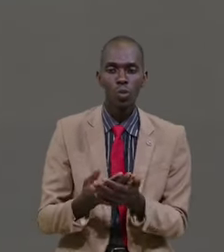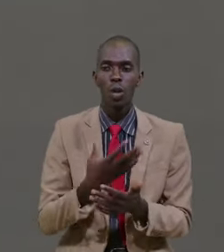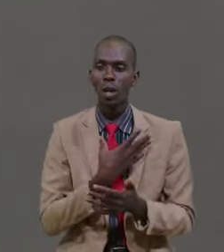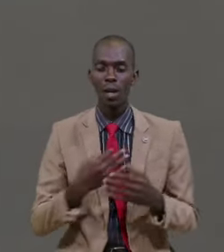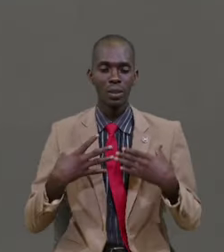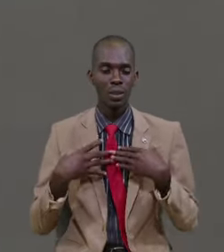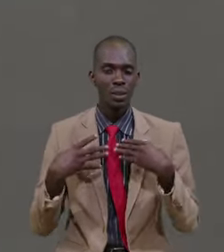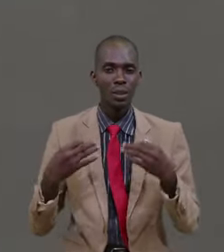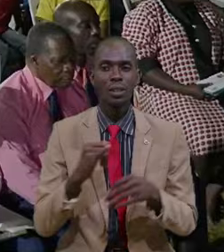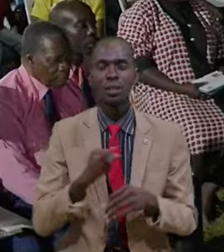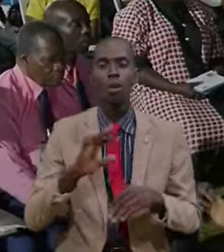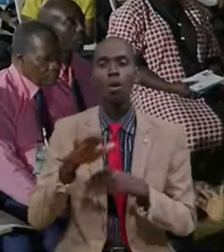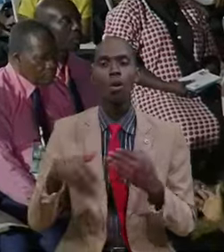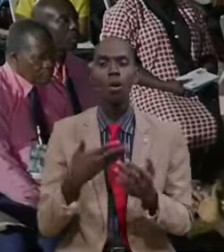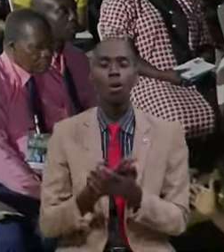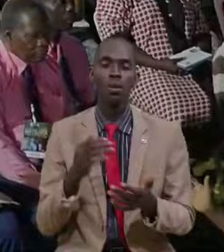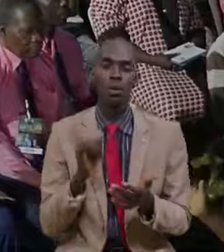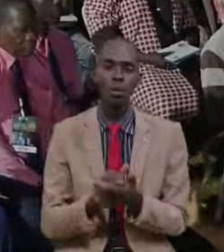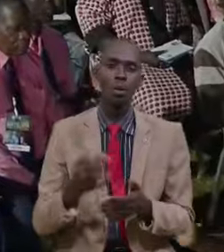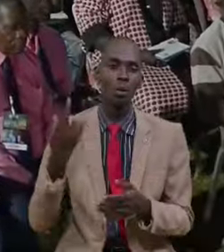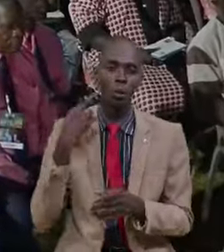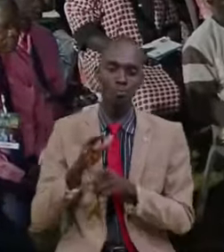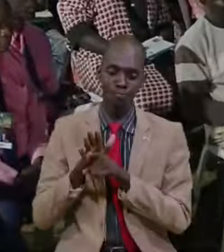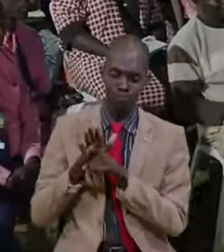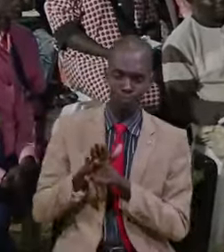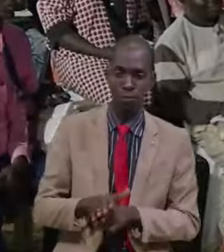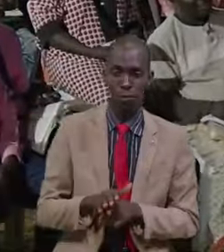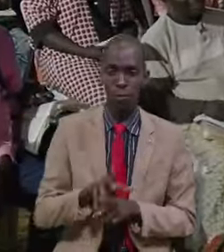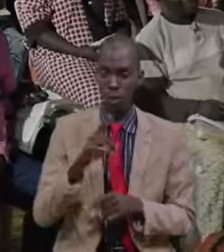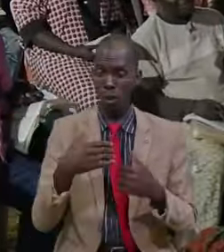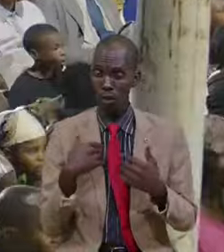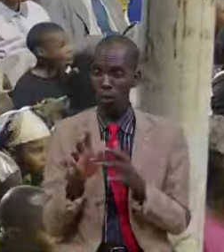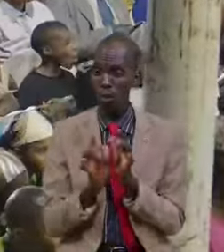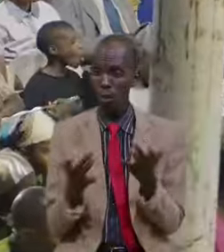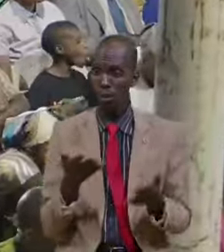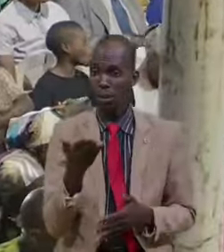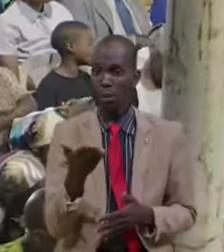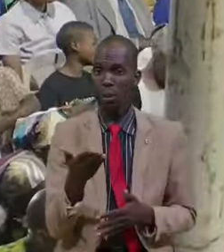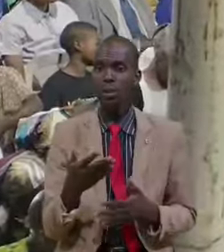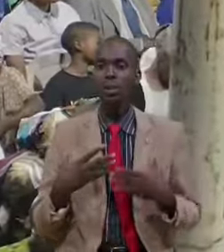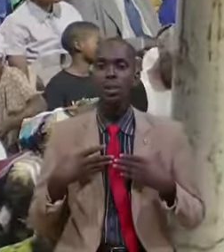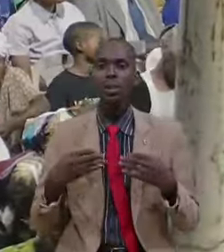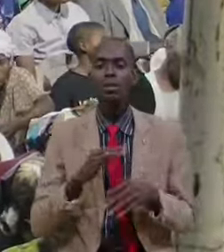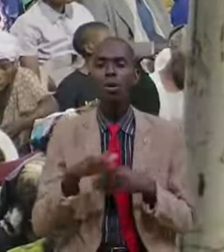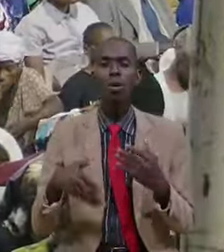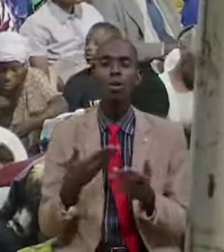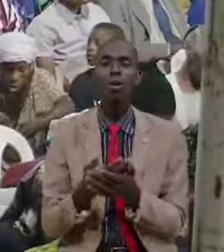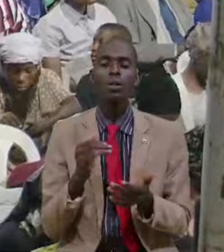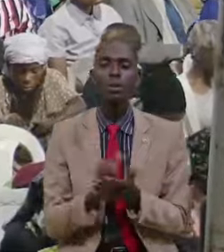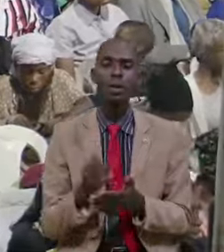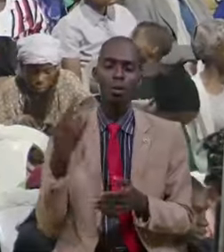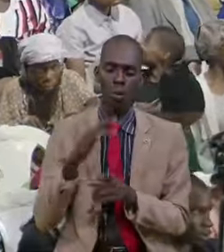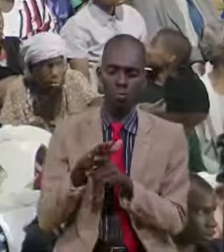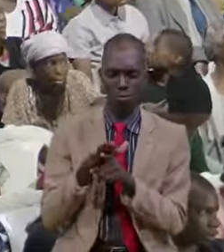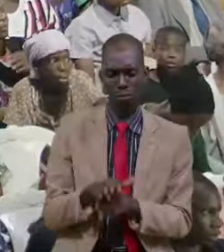and healing, your Bible there, and healing. Who is exempted